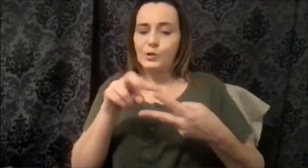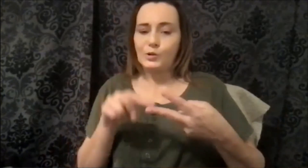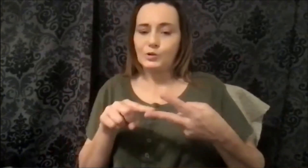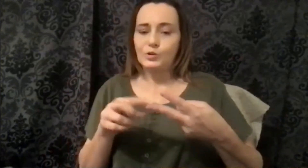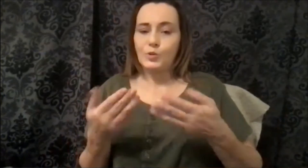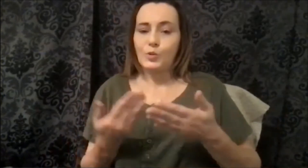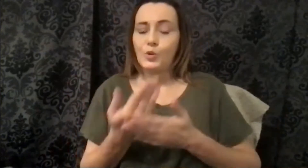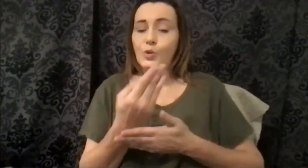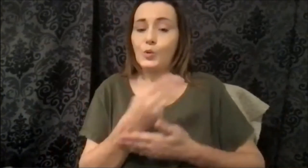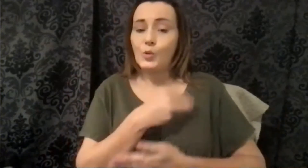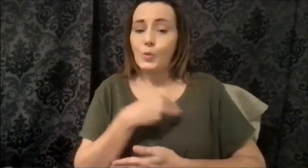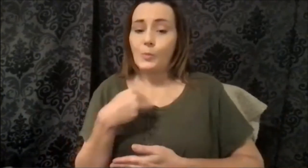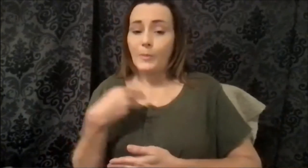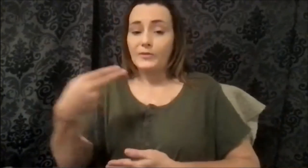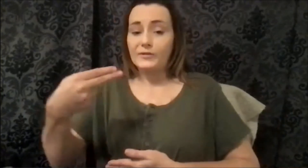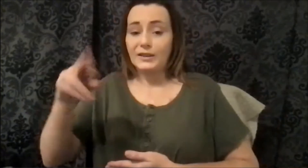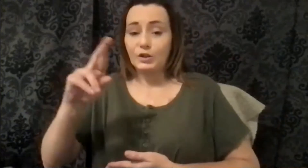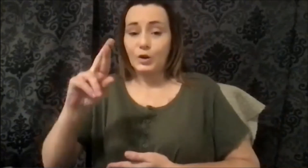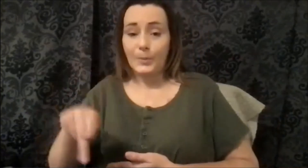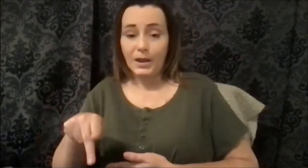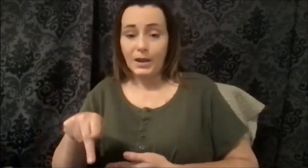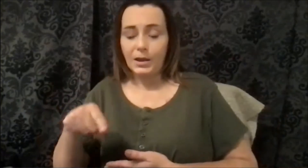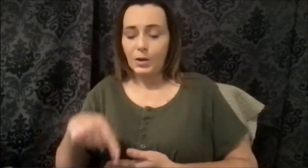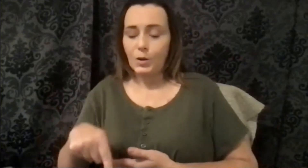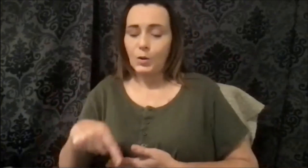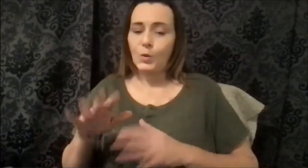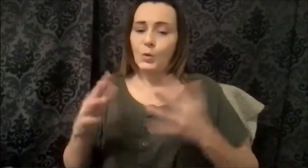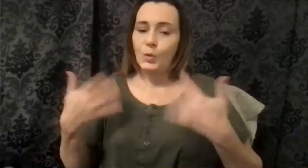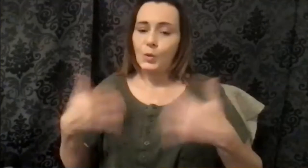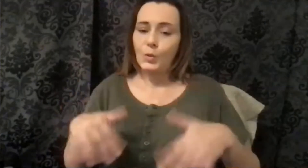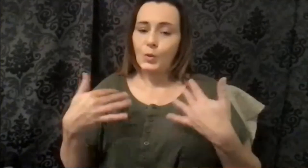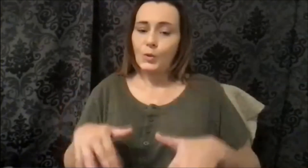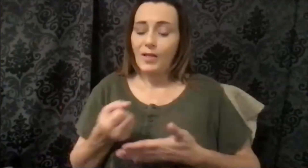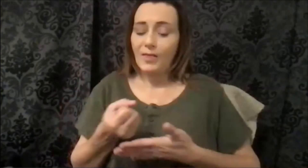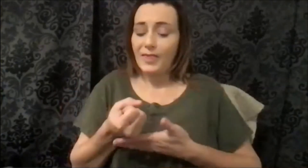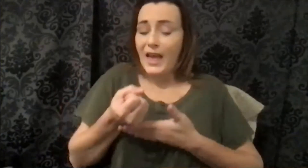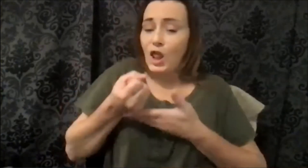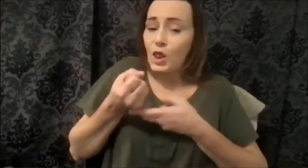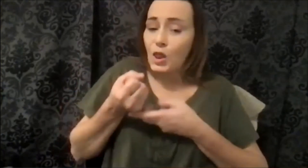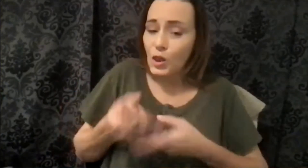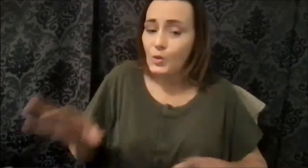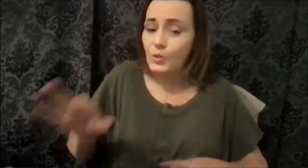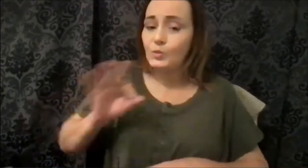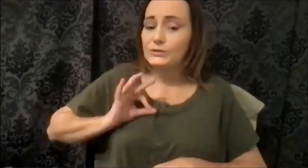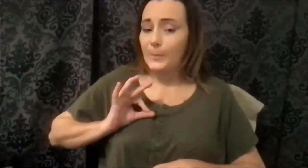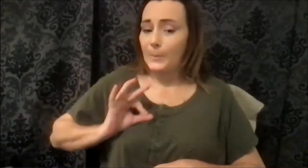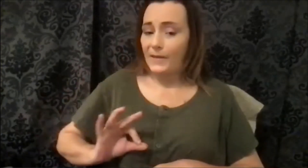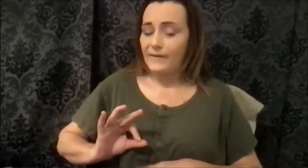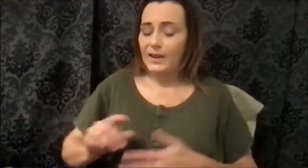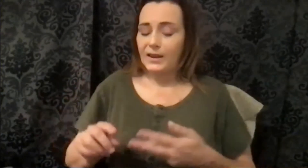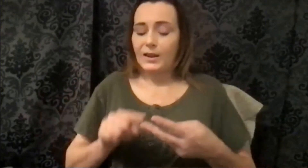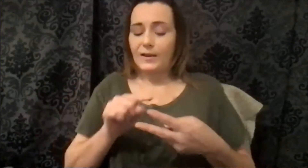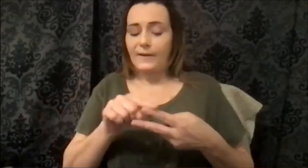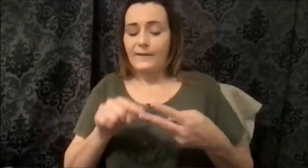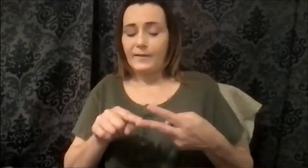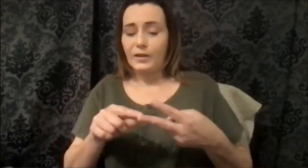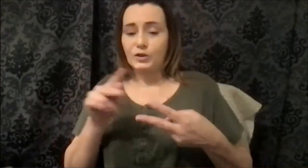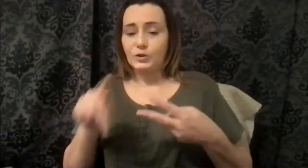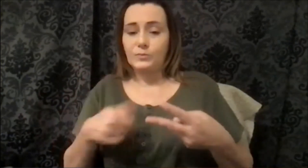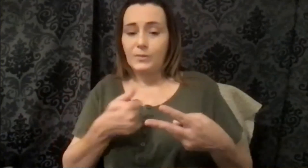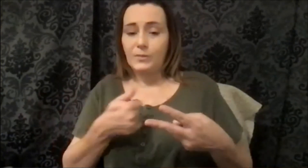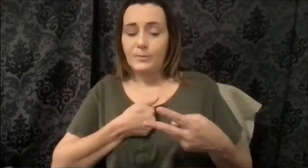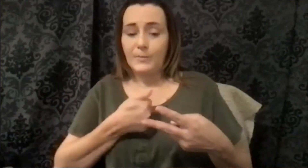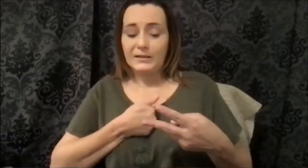of HRP, and they lose the benefit of the two people, myself and the